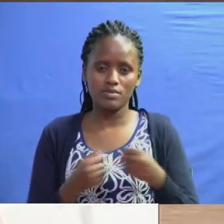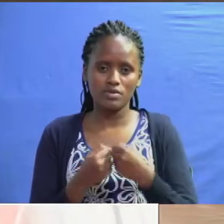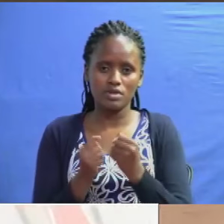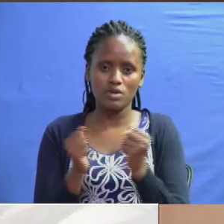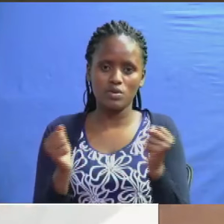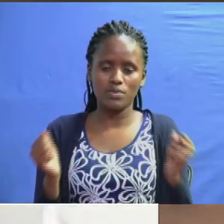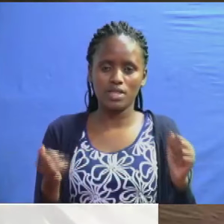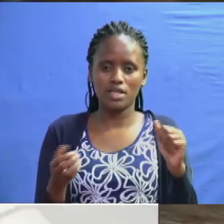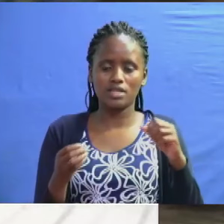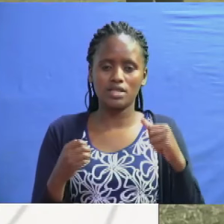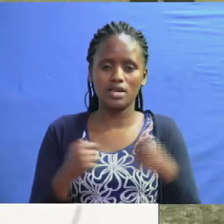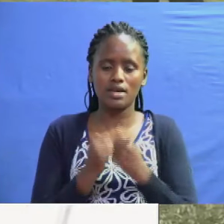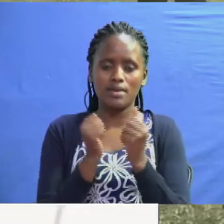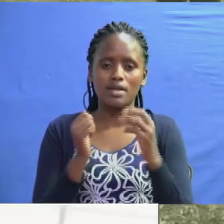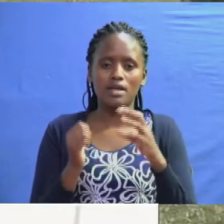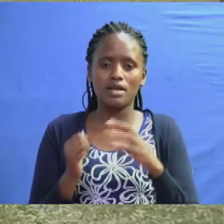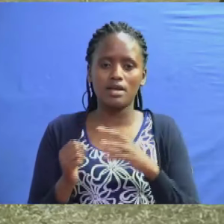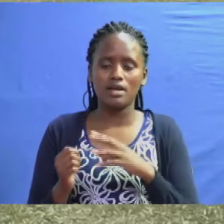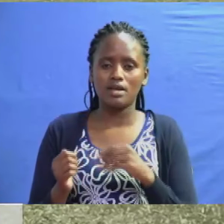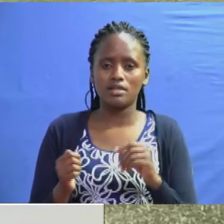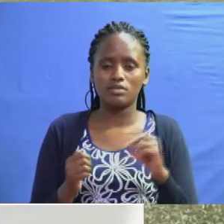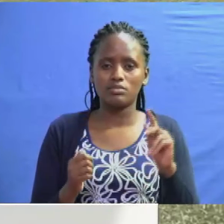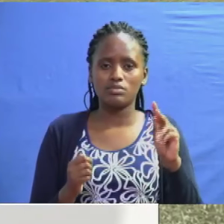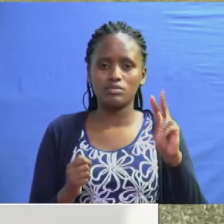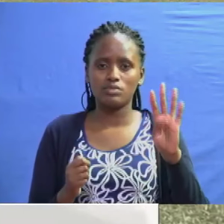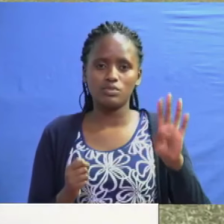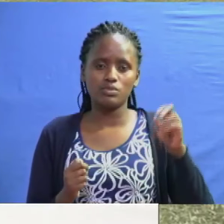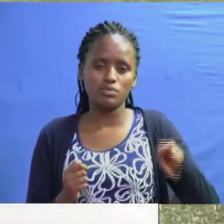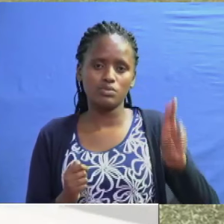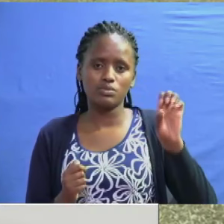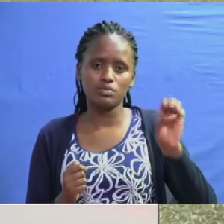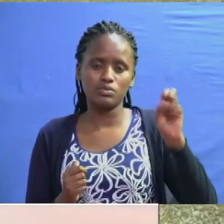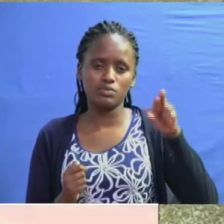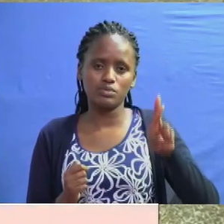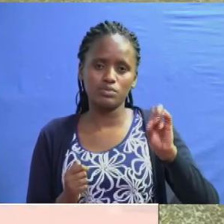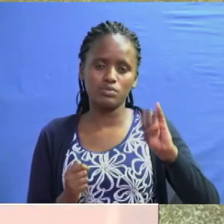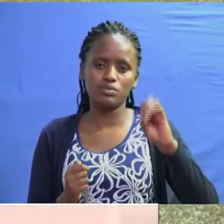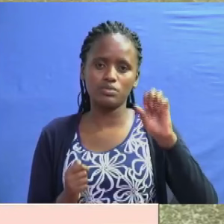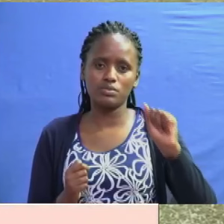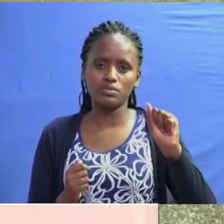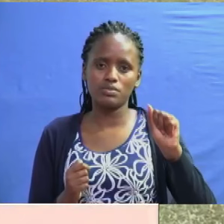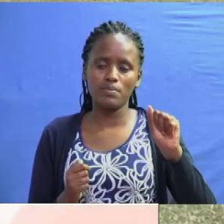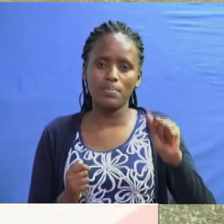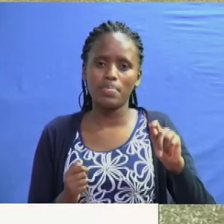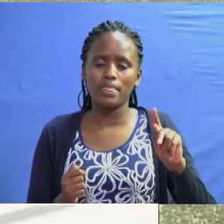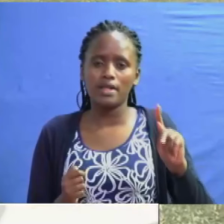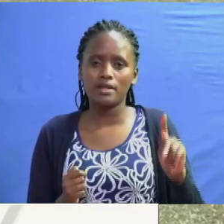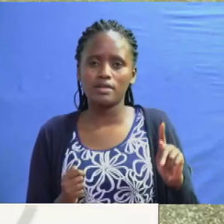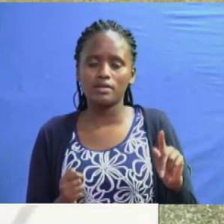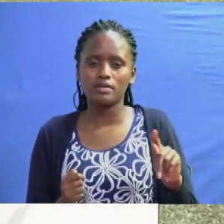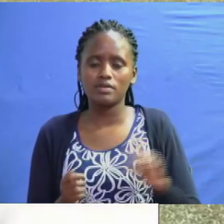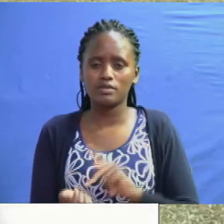that happened at KARLO Alupe, Busia County. KARLO Director of Crops at Alupe, Dr. Mudavadi